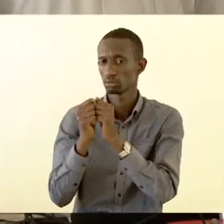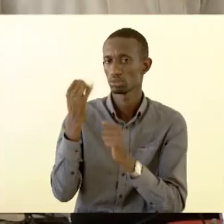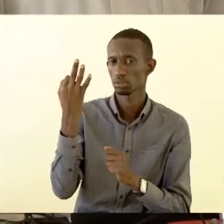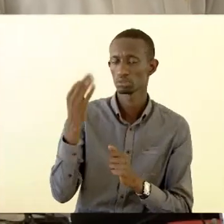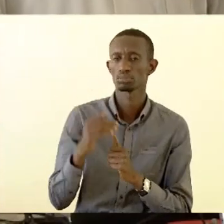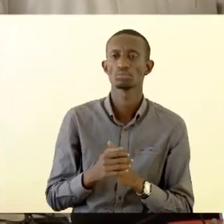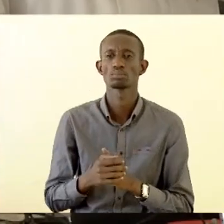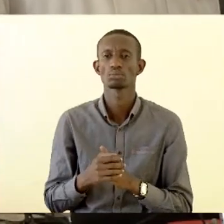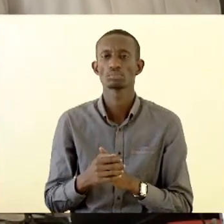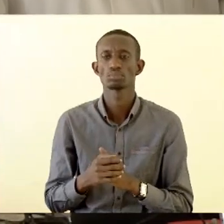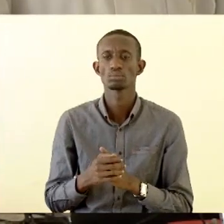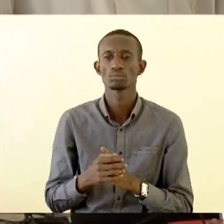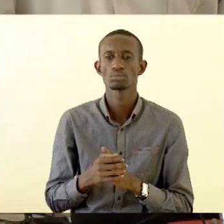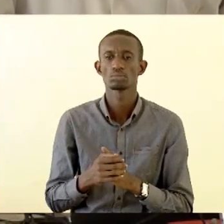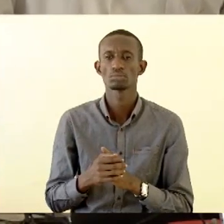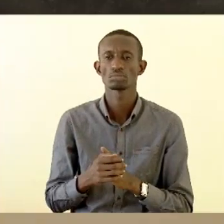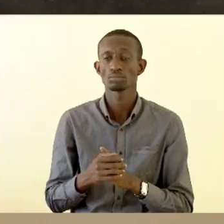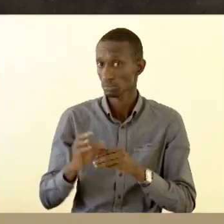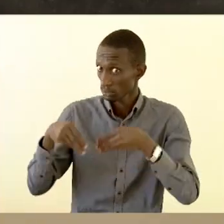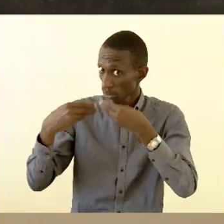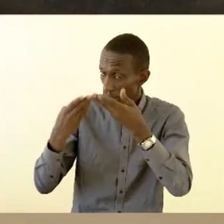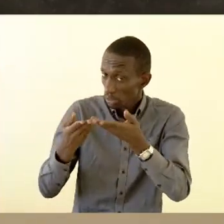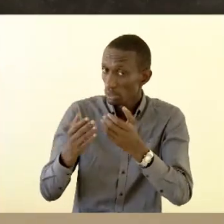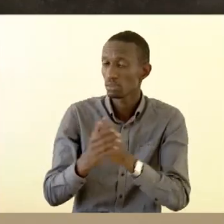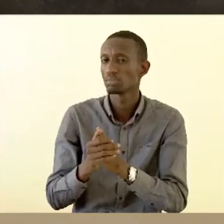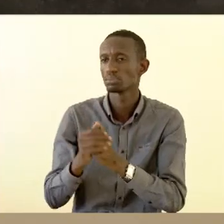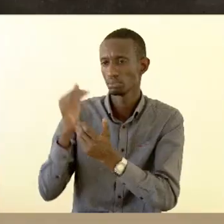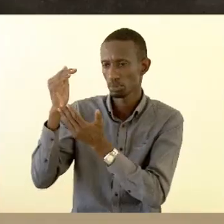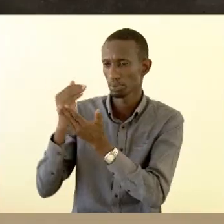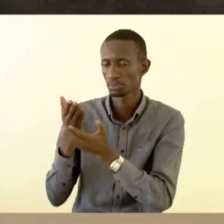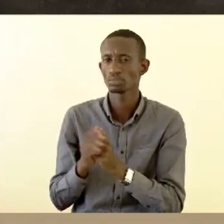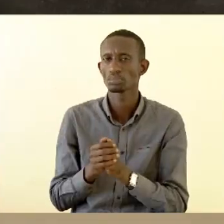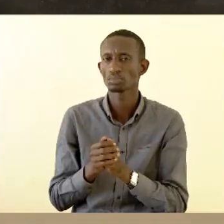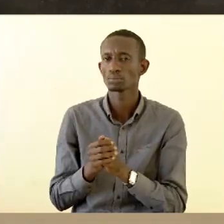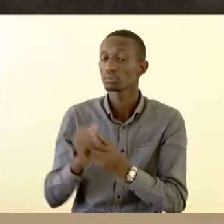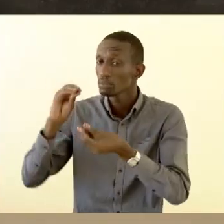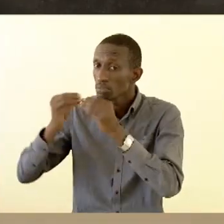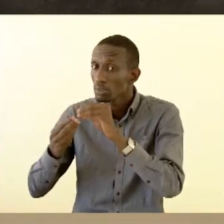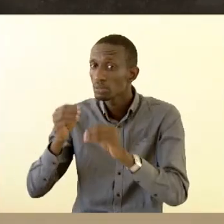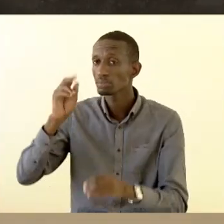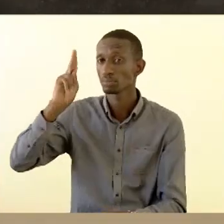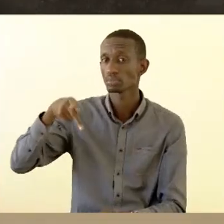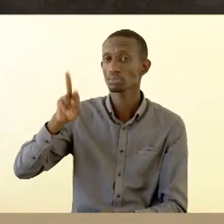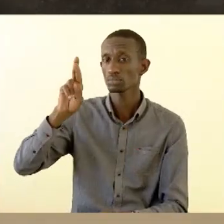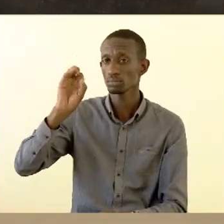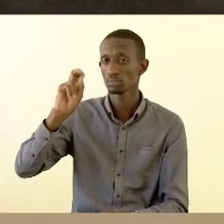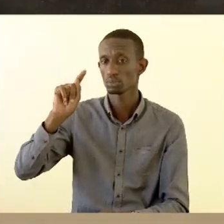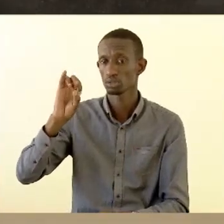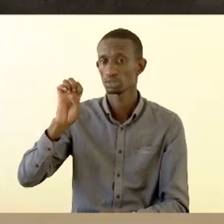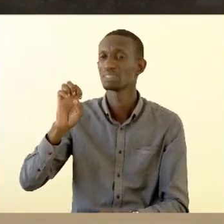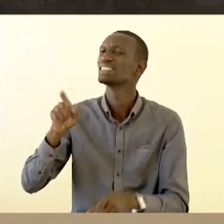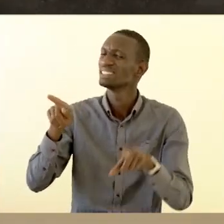element, or an atom of a given element, we know that the number of protons is equal to the number